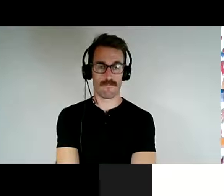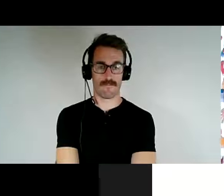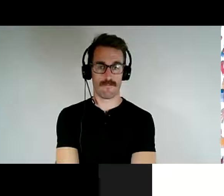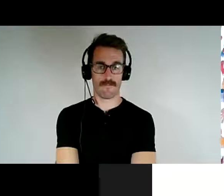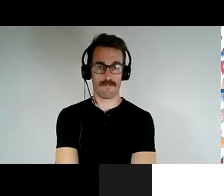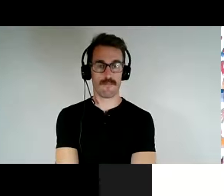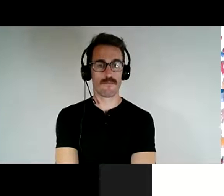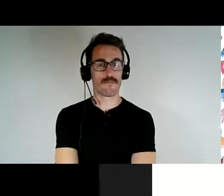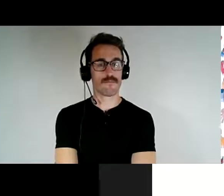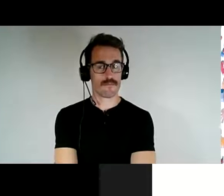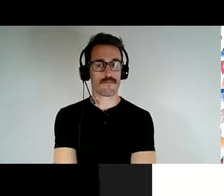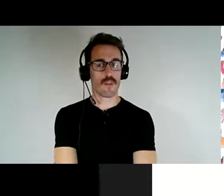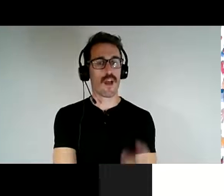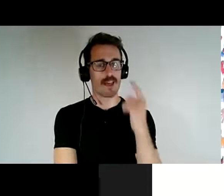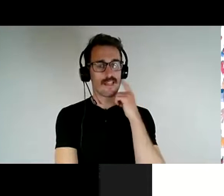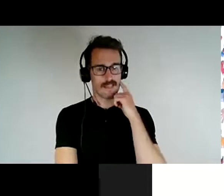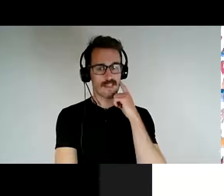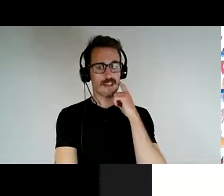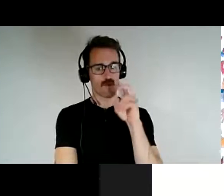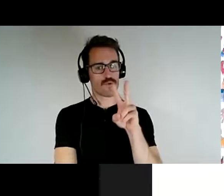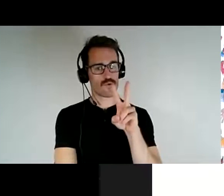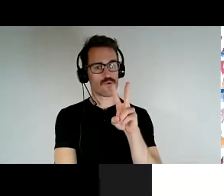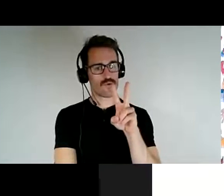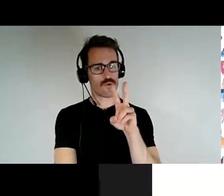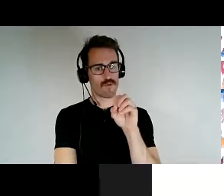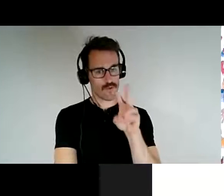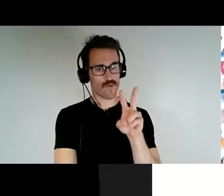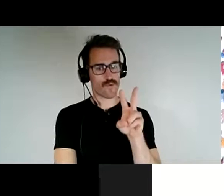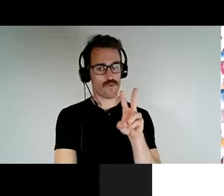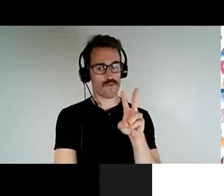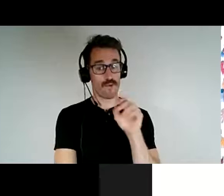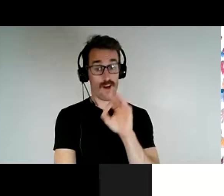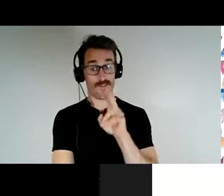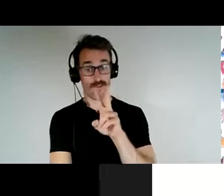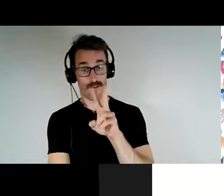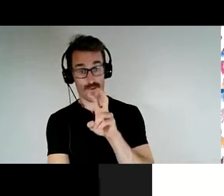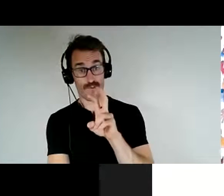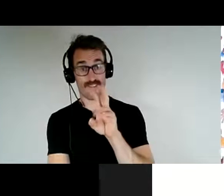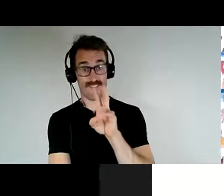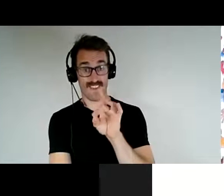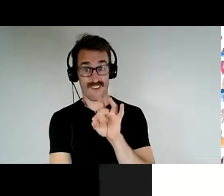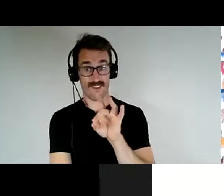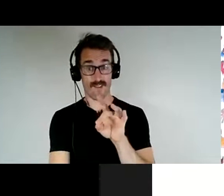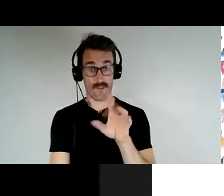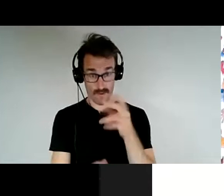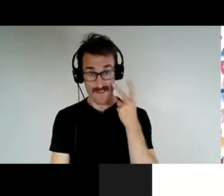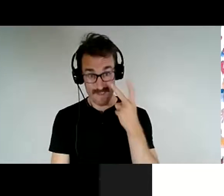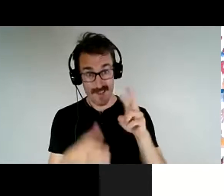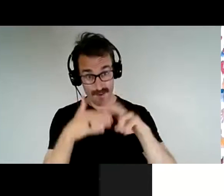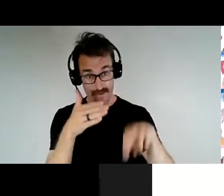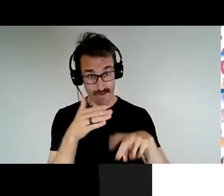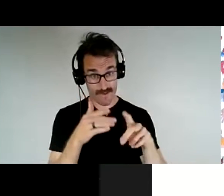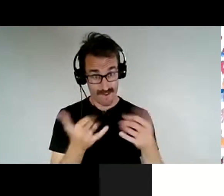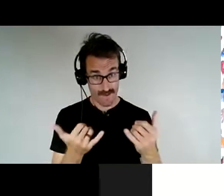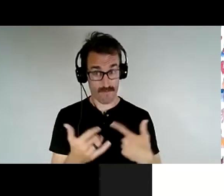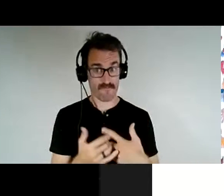Okay, I think we've got 202 out of 276 voted. Anthony, would you like to see the results now? Or? Sure, that would be